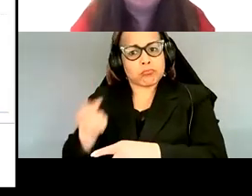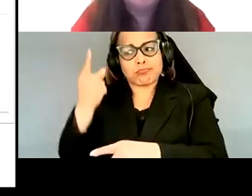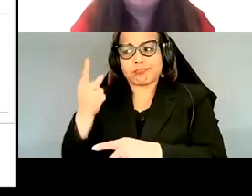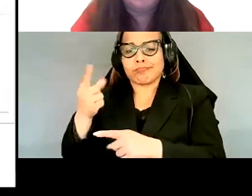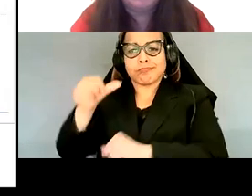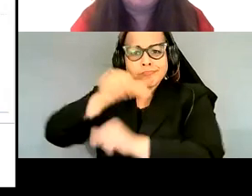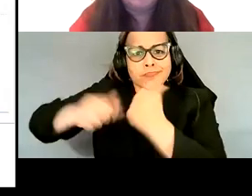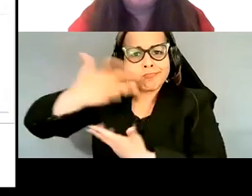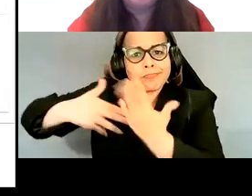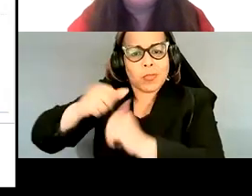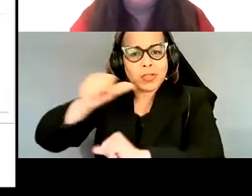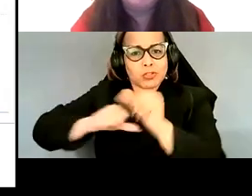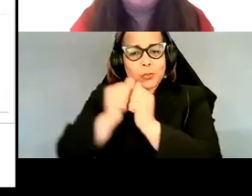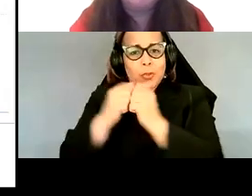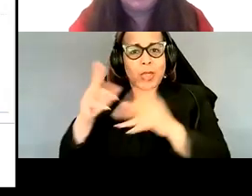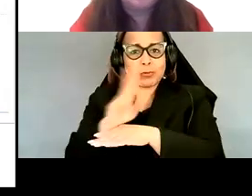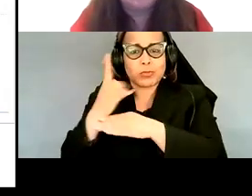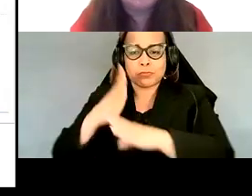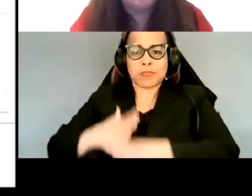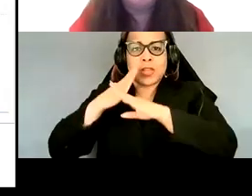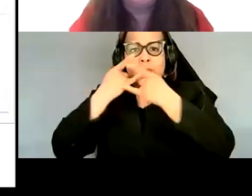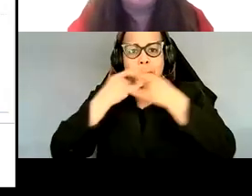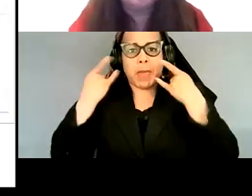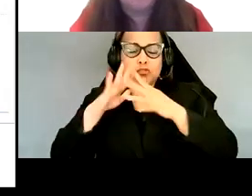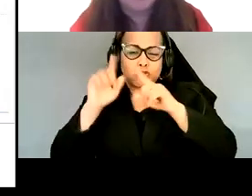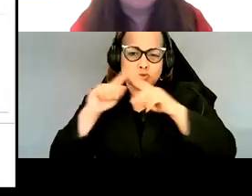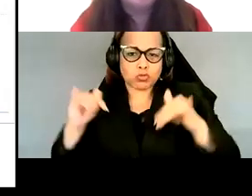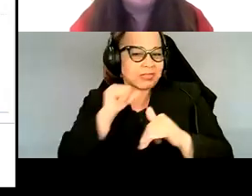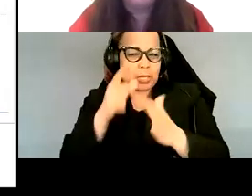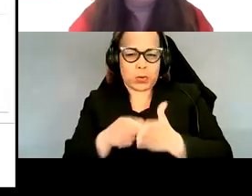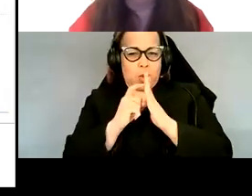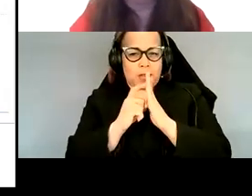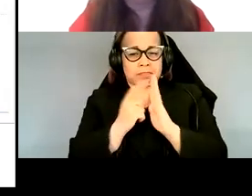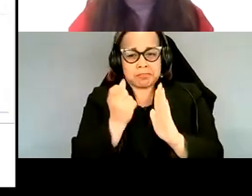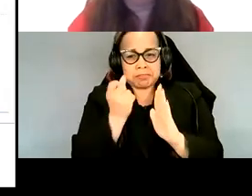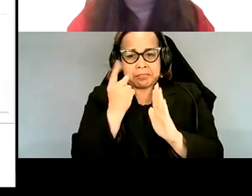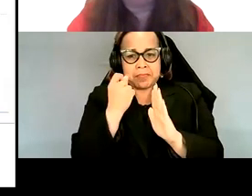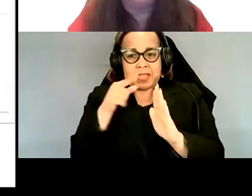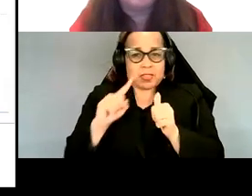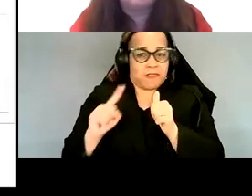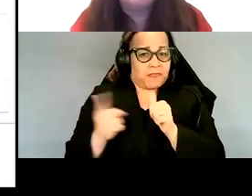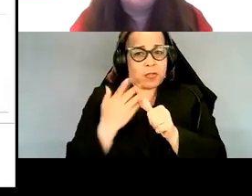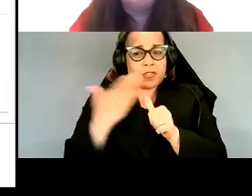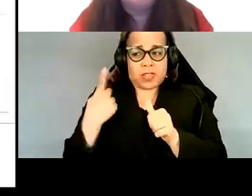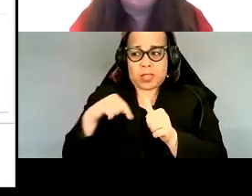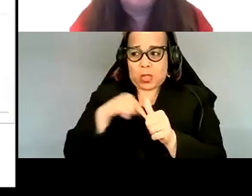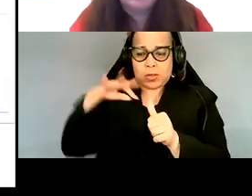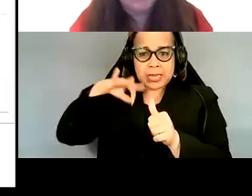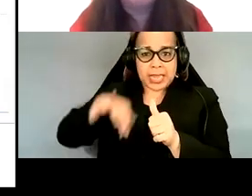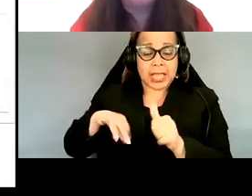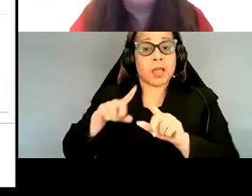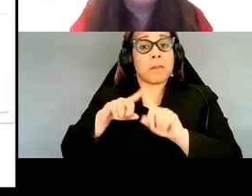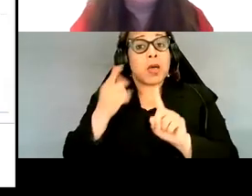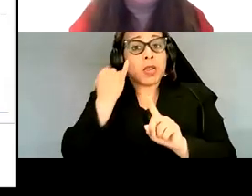other without using preventative measures. They're not required. So these are the first things that we're gaining. But if we